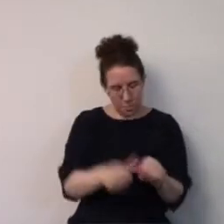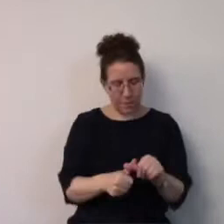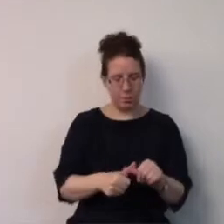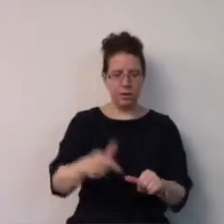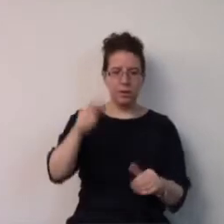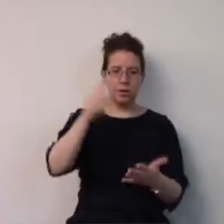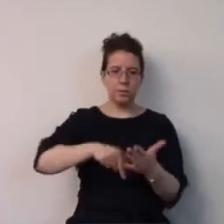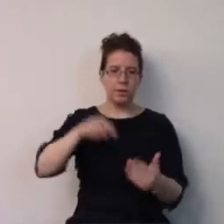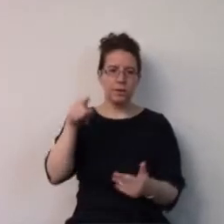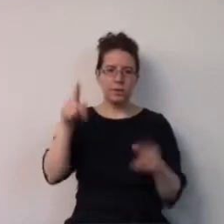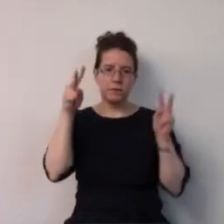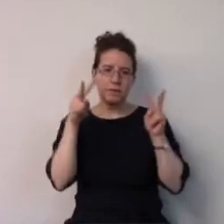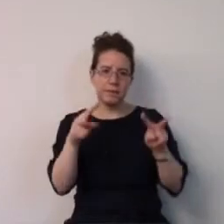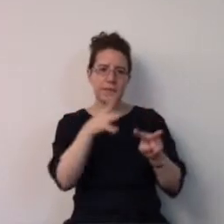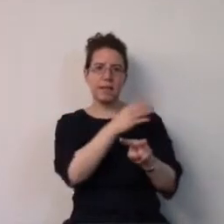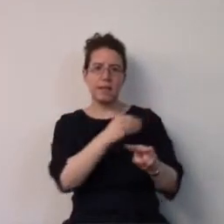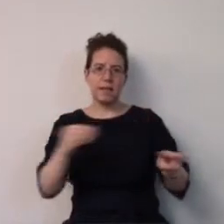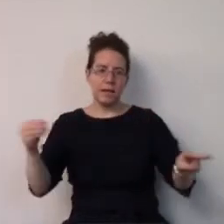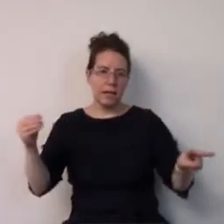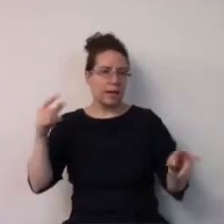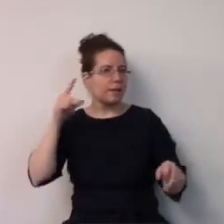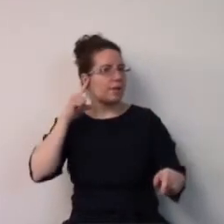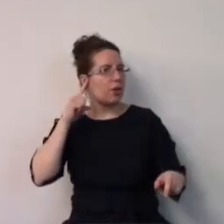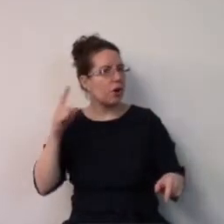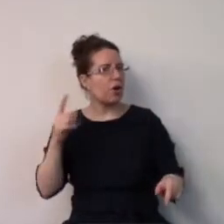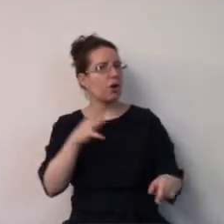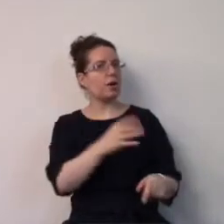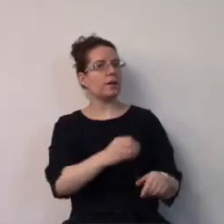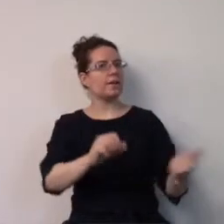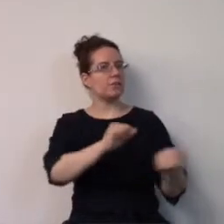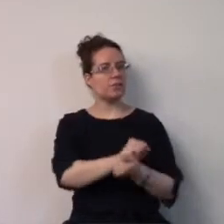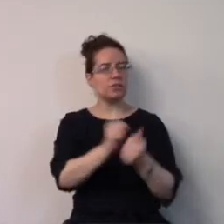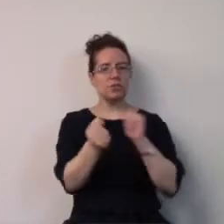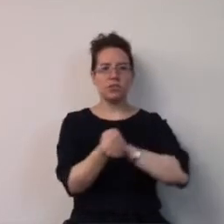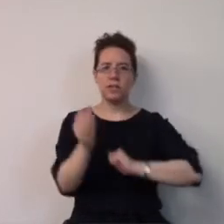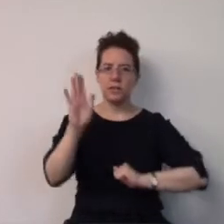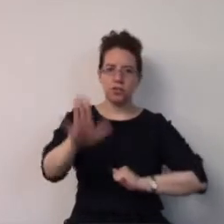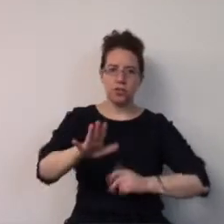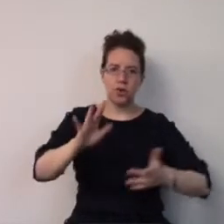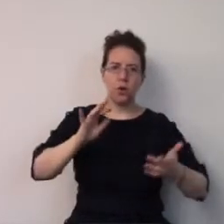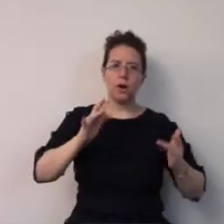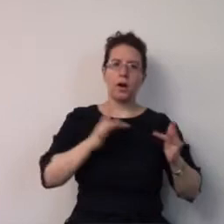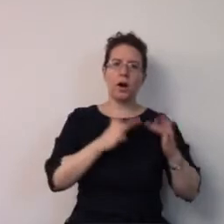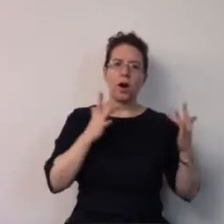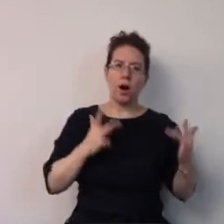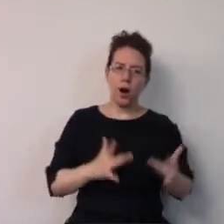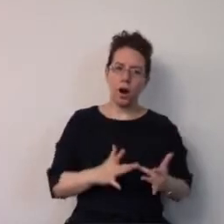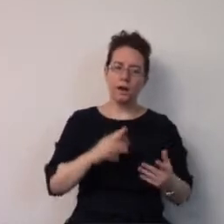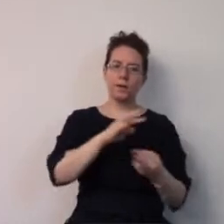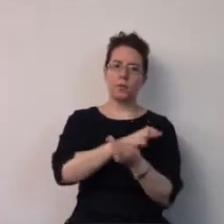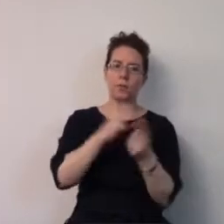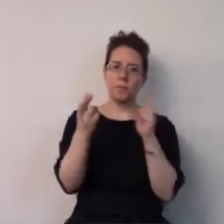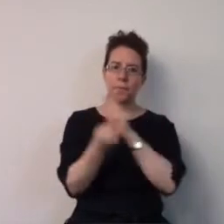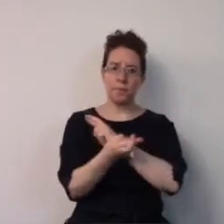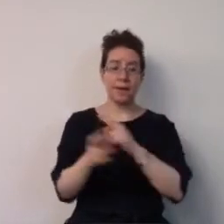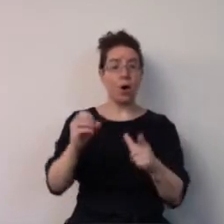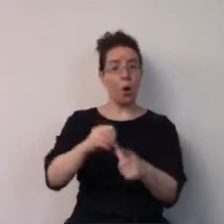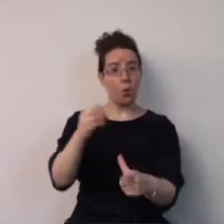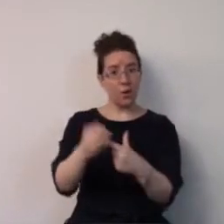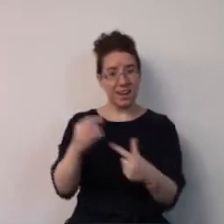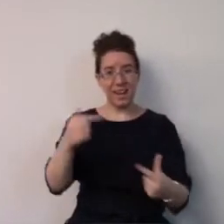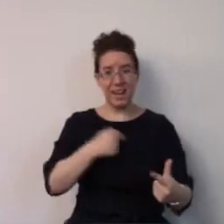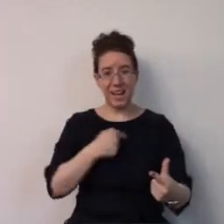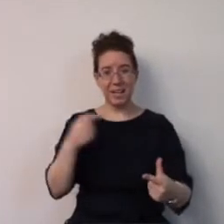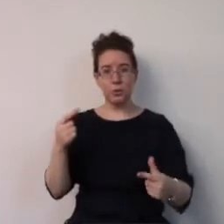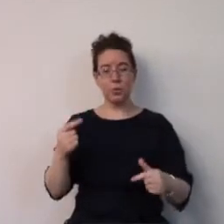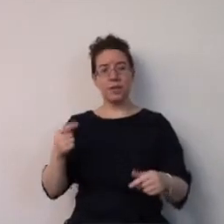Yeah. And therefore, thou shalt not watch. I will come on thee as a thief. Right. And thou shalt not know what hour